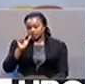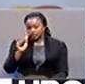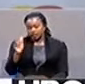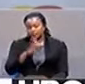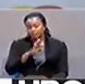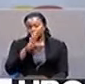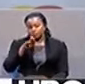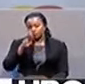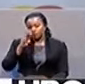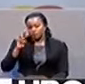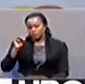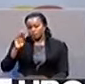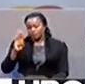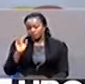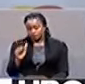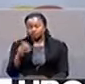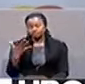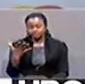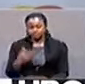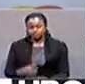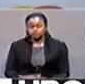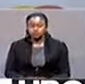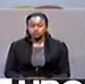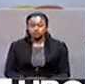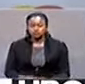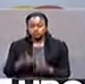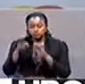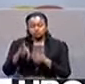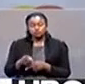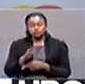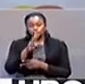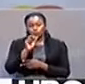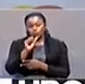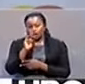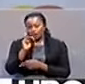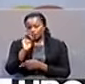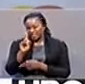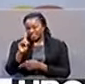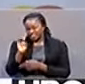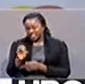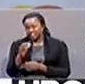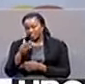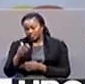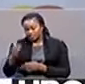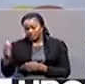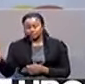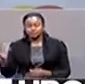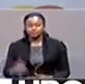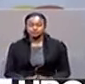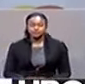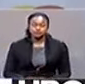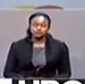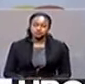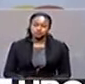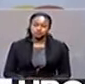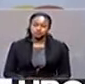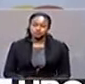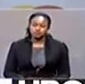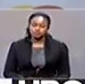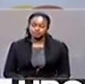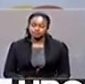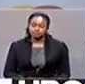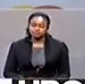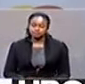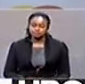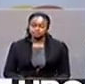Nyendoha, Abamede, Honorable Rakojo, Honorable Musasizi, and Dr. Moriko.